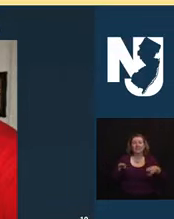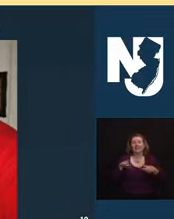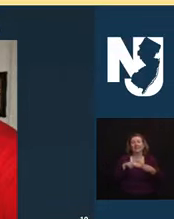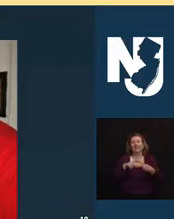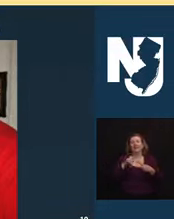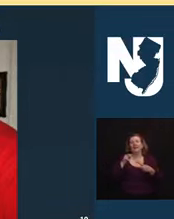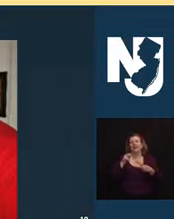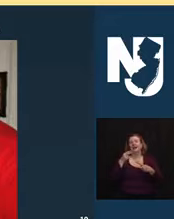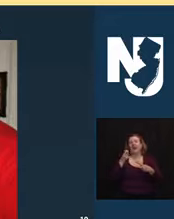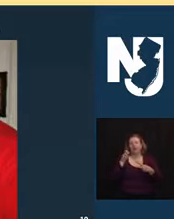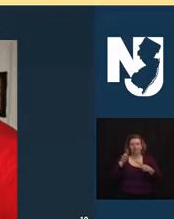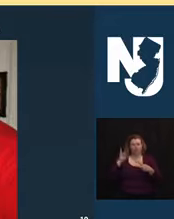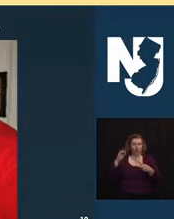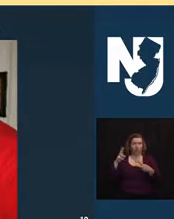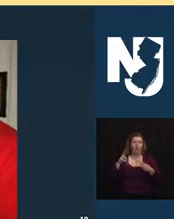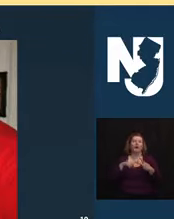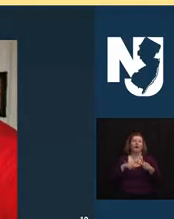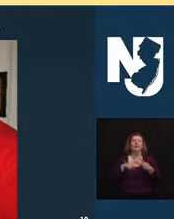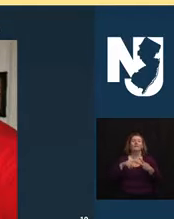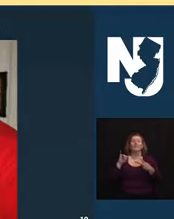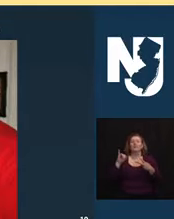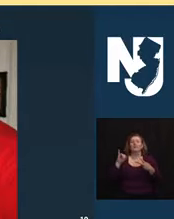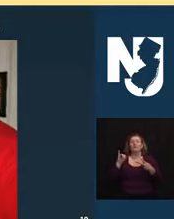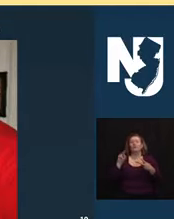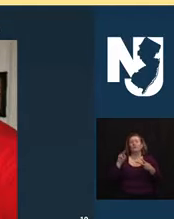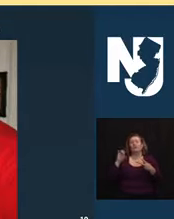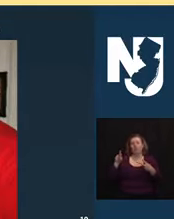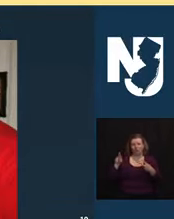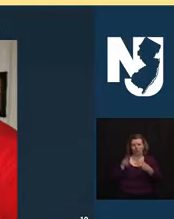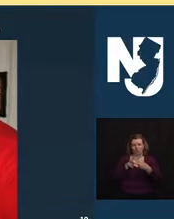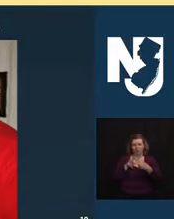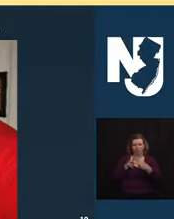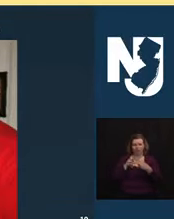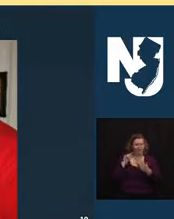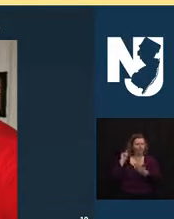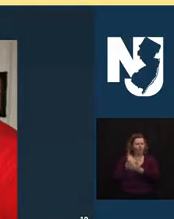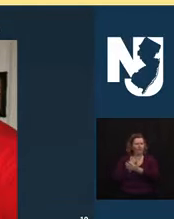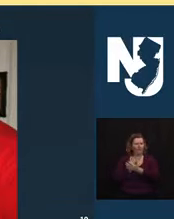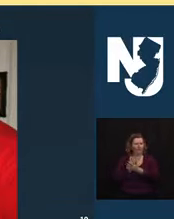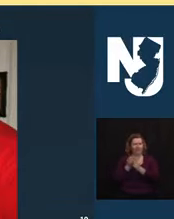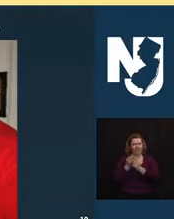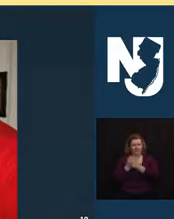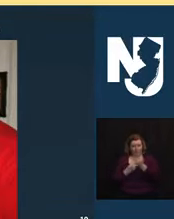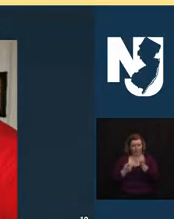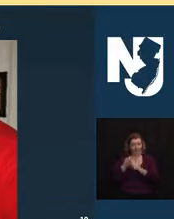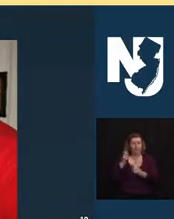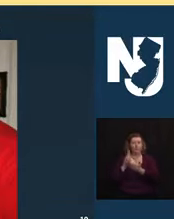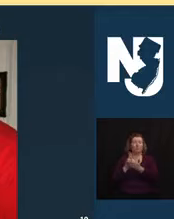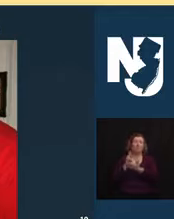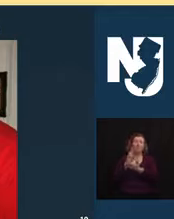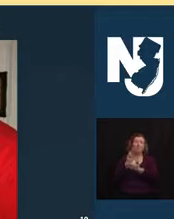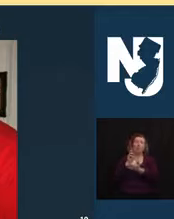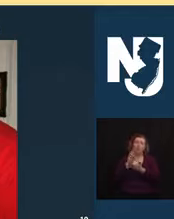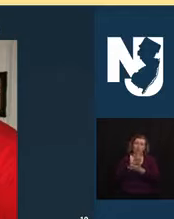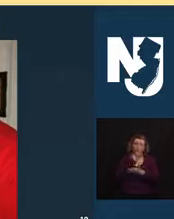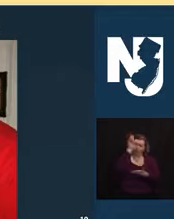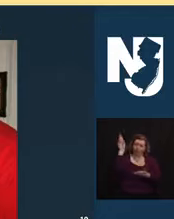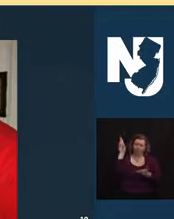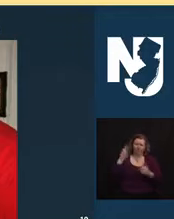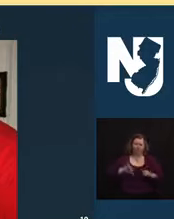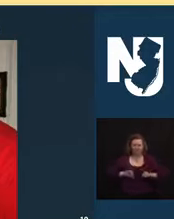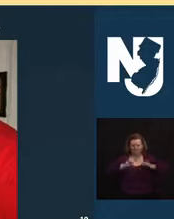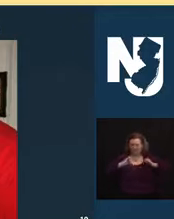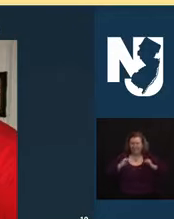of speaking on Monday, and Jennifer, graduate together from Rutgers University. He